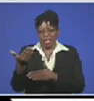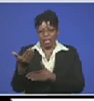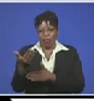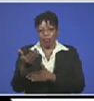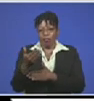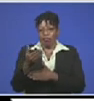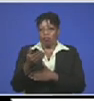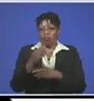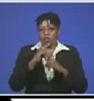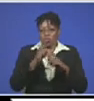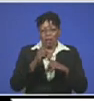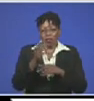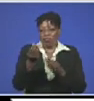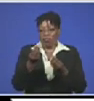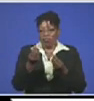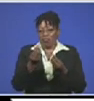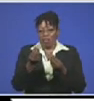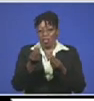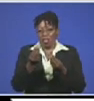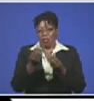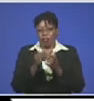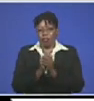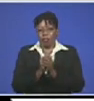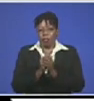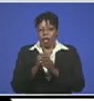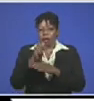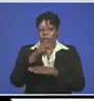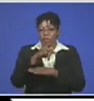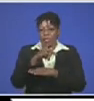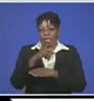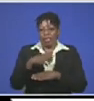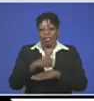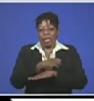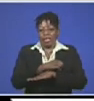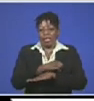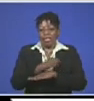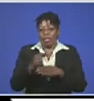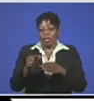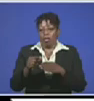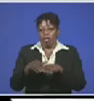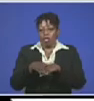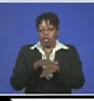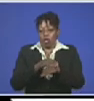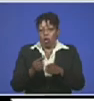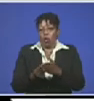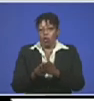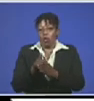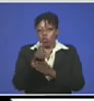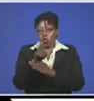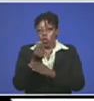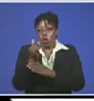Prostate cancer, as I understand it, for the most part, is a very quiet and slow-growing